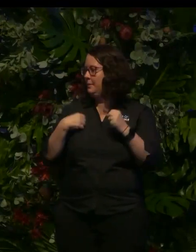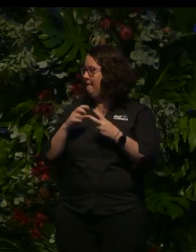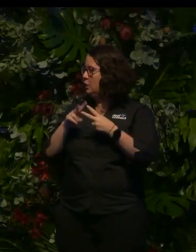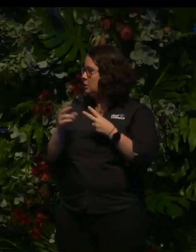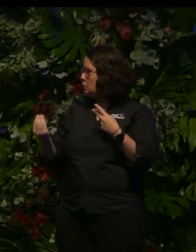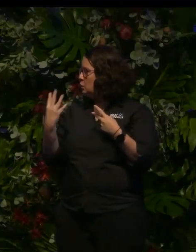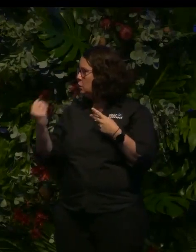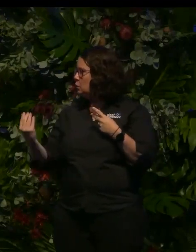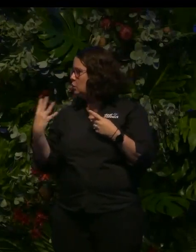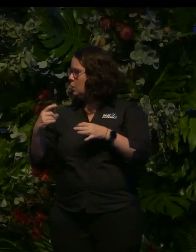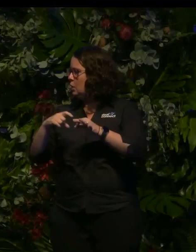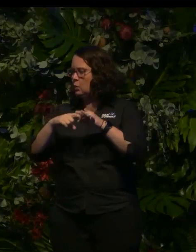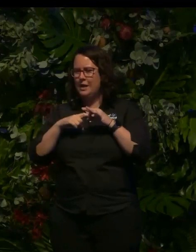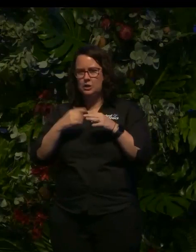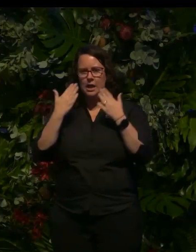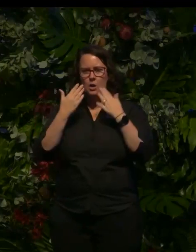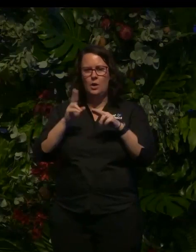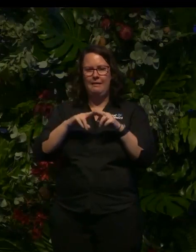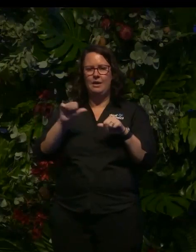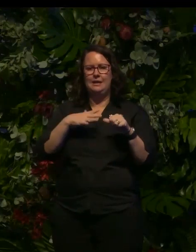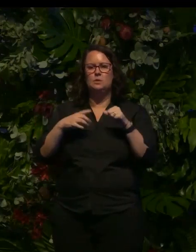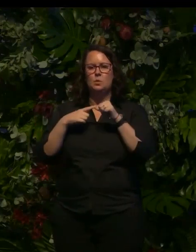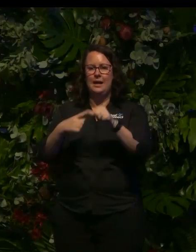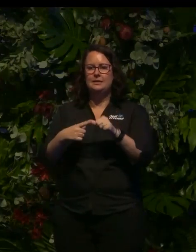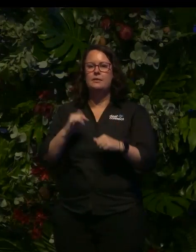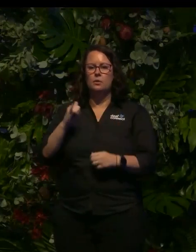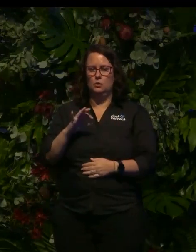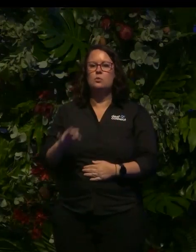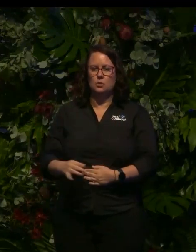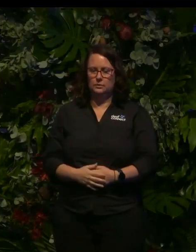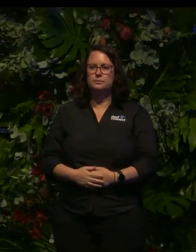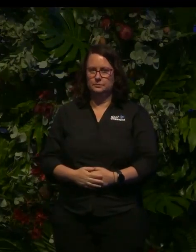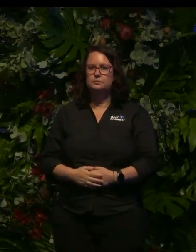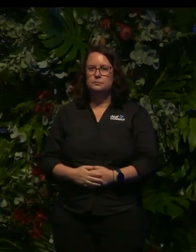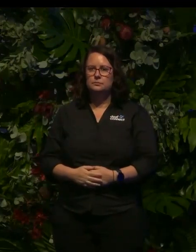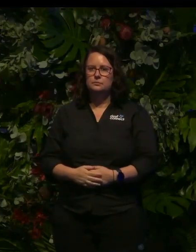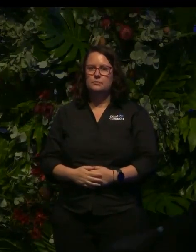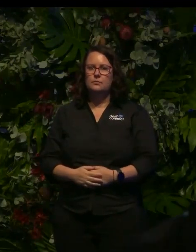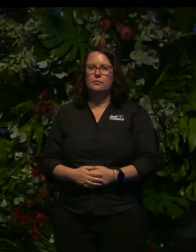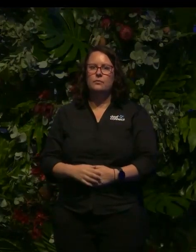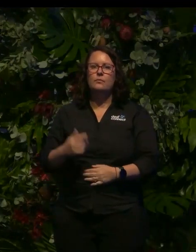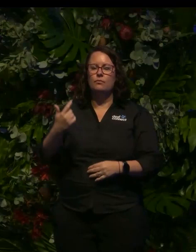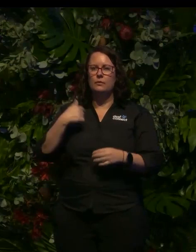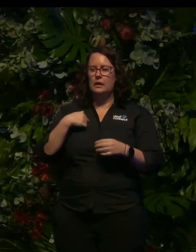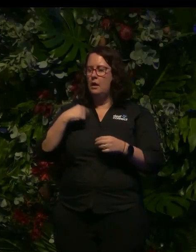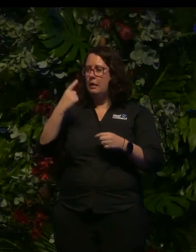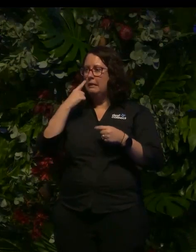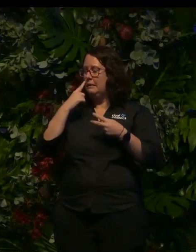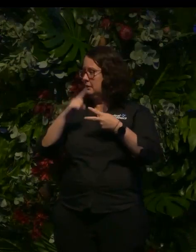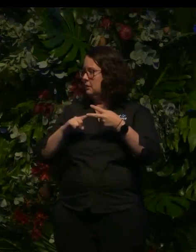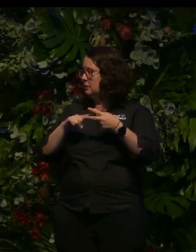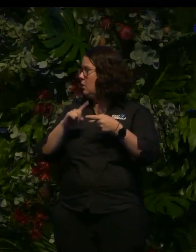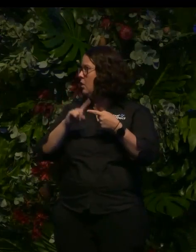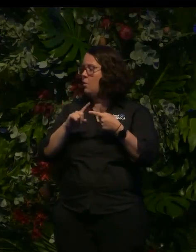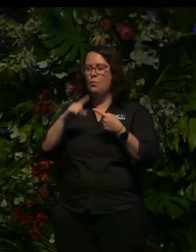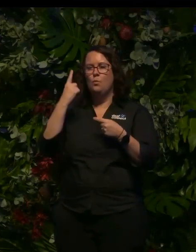screen in front of me, so I'm not sure I'm supposed to deal with them or not. But maybe we can just try to tackle them very quickly. There's one about